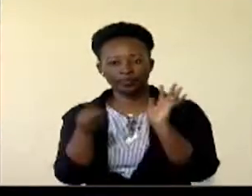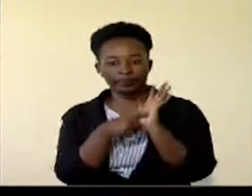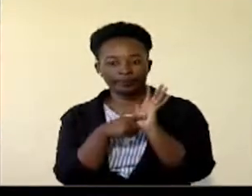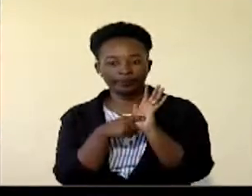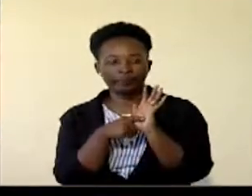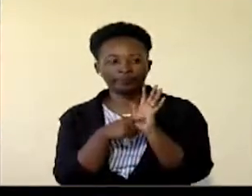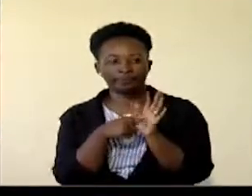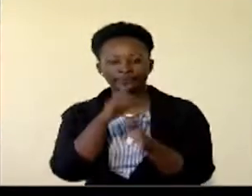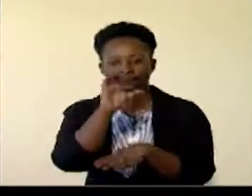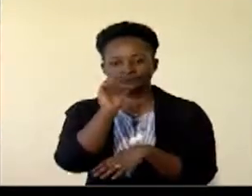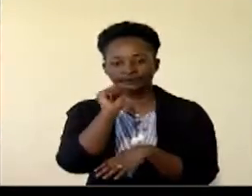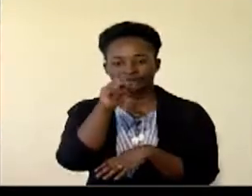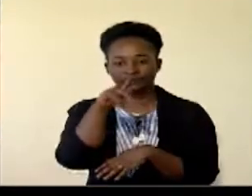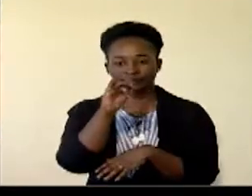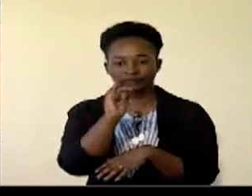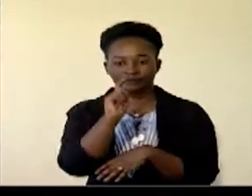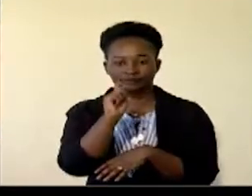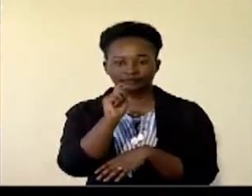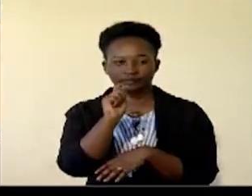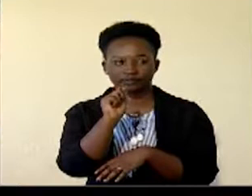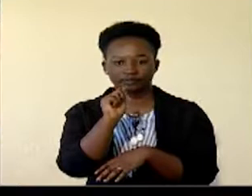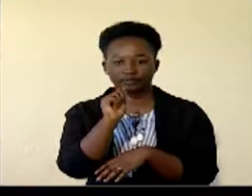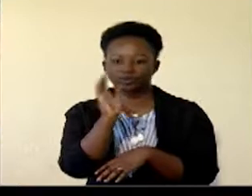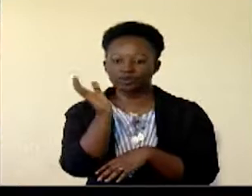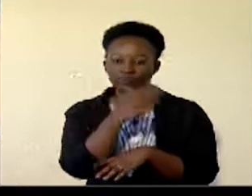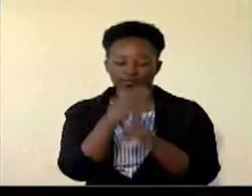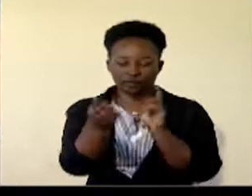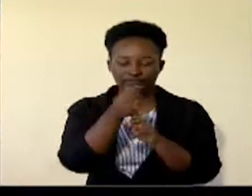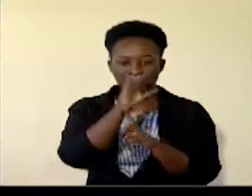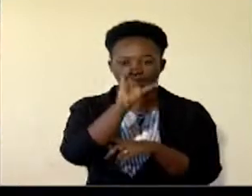minus capital outflows.